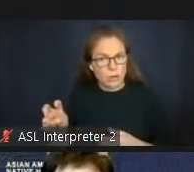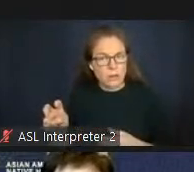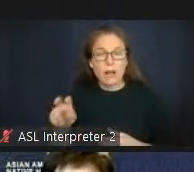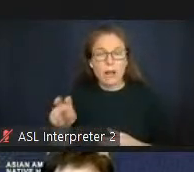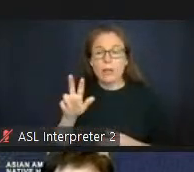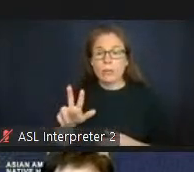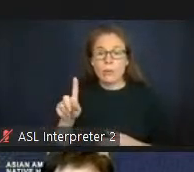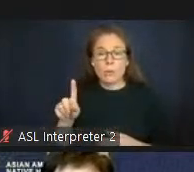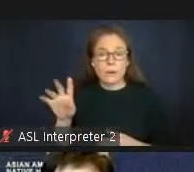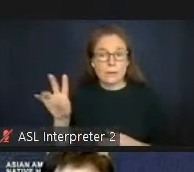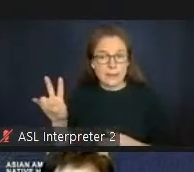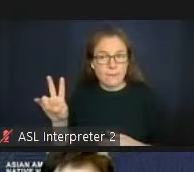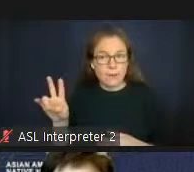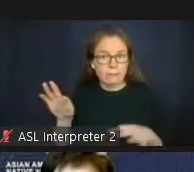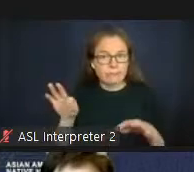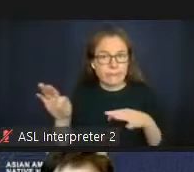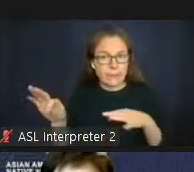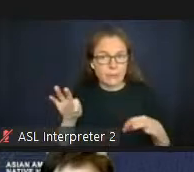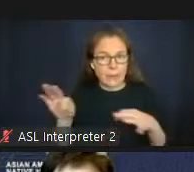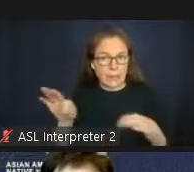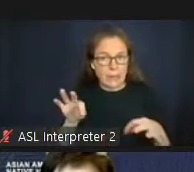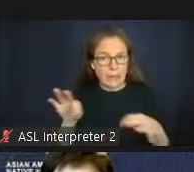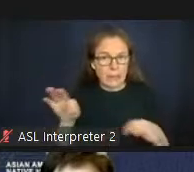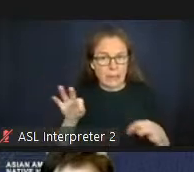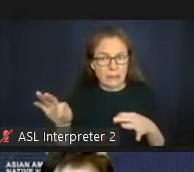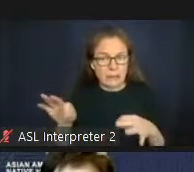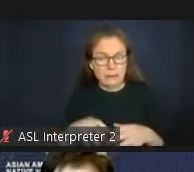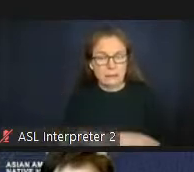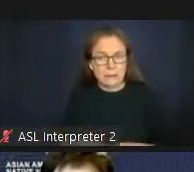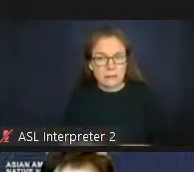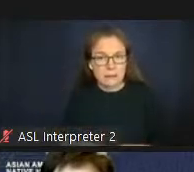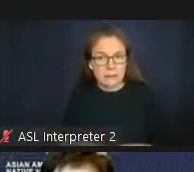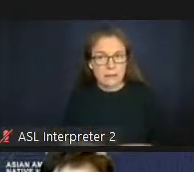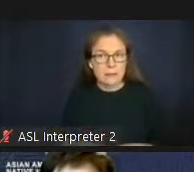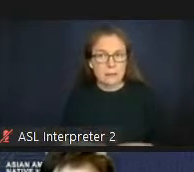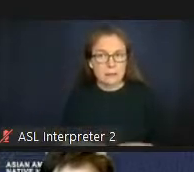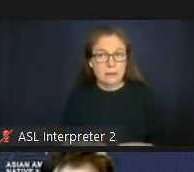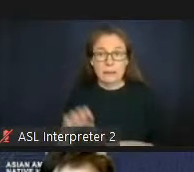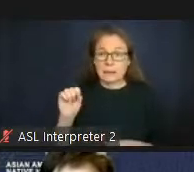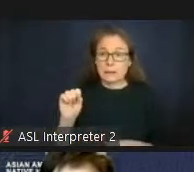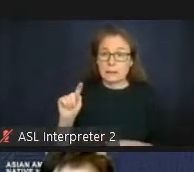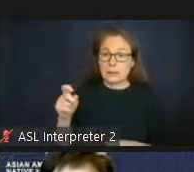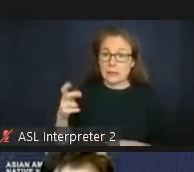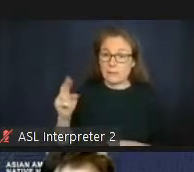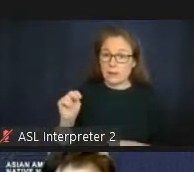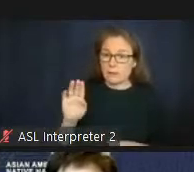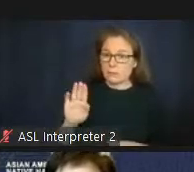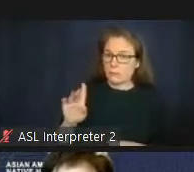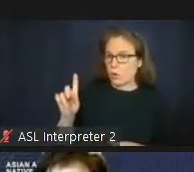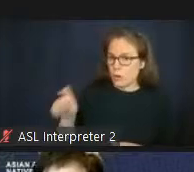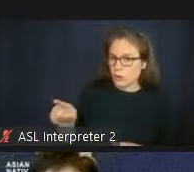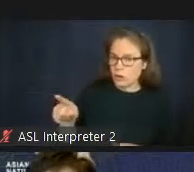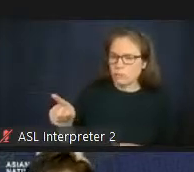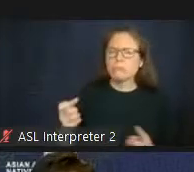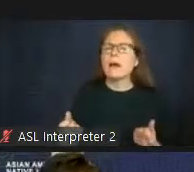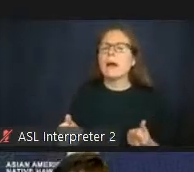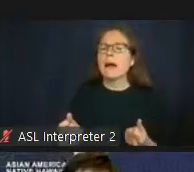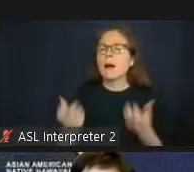of our budget materials. But Stephen, this is to you. How much